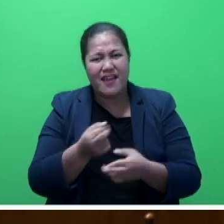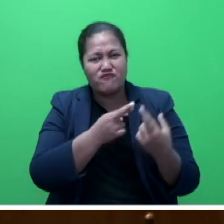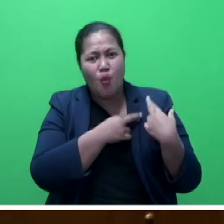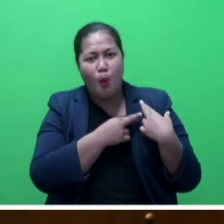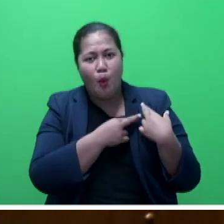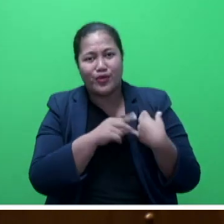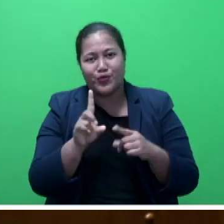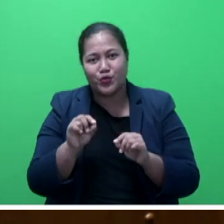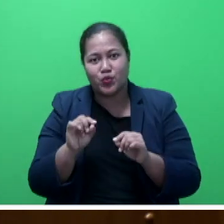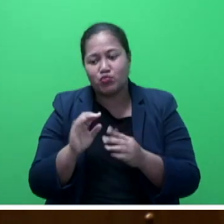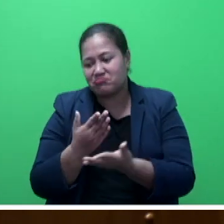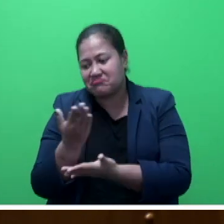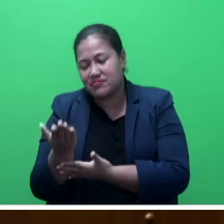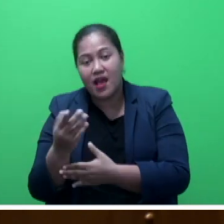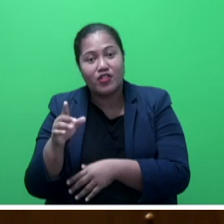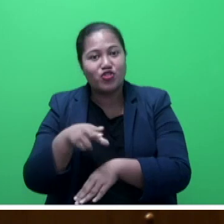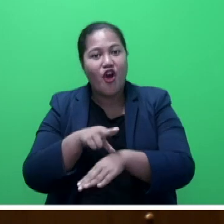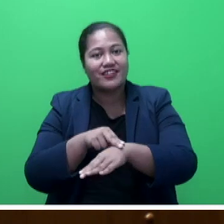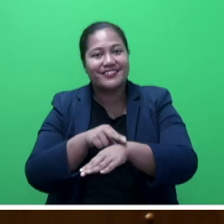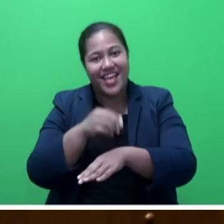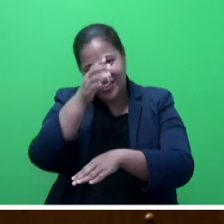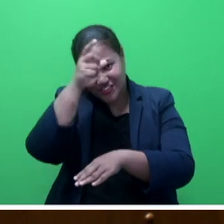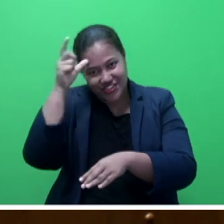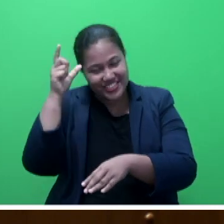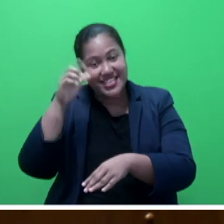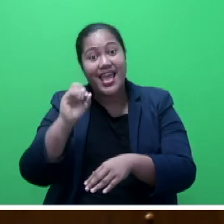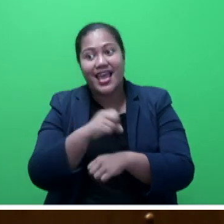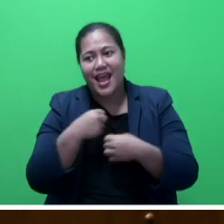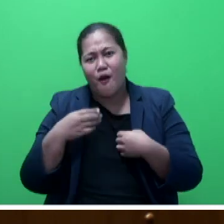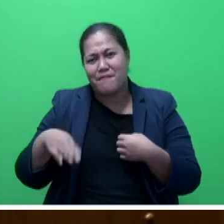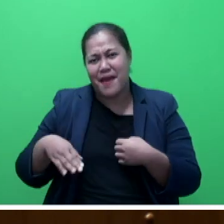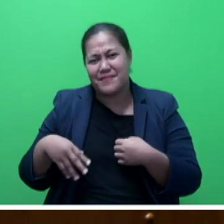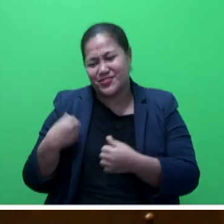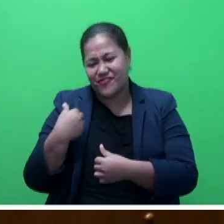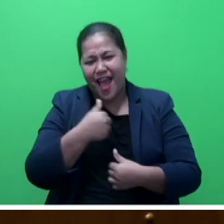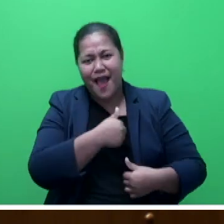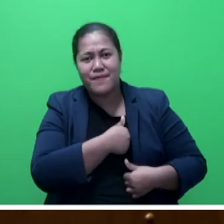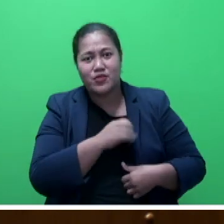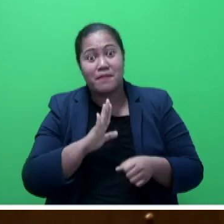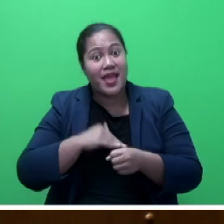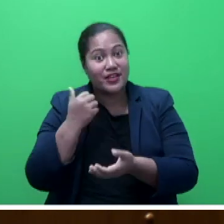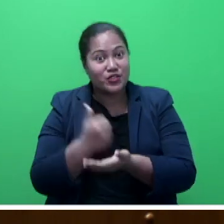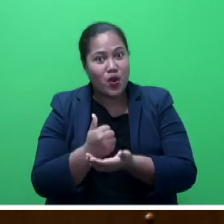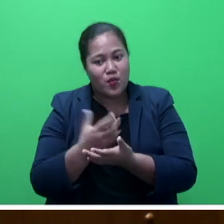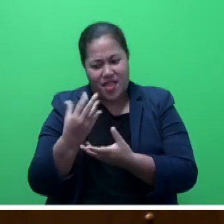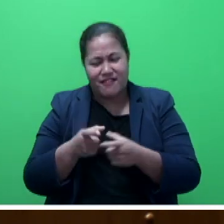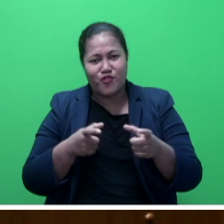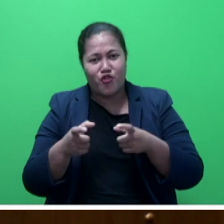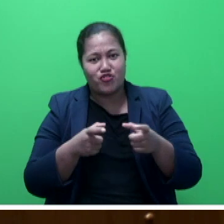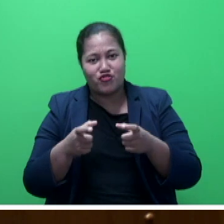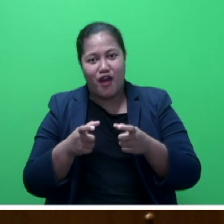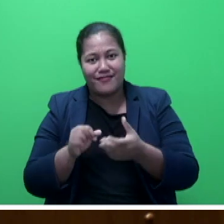on doctors and the nurses and the members of our disciplined forces to enforce our infection control protocols at our